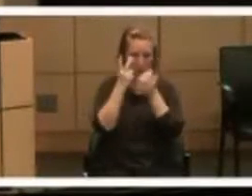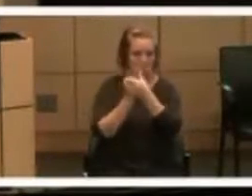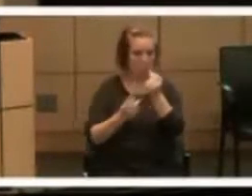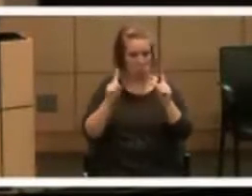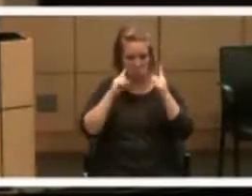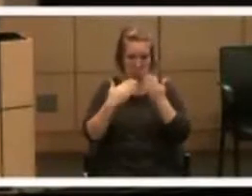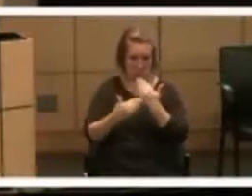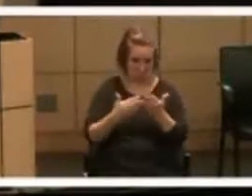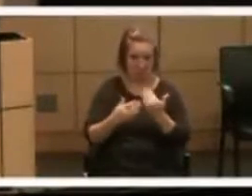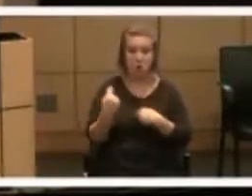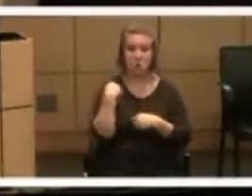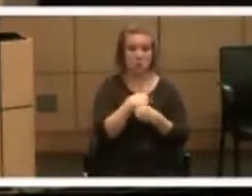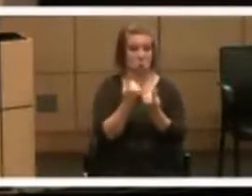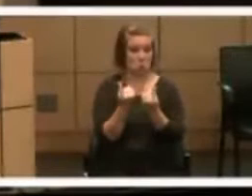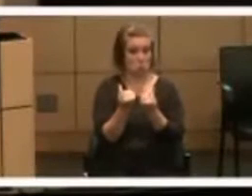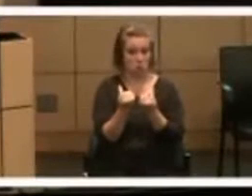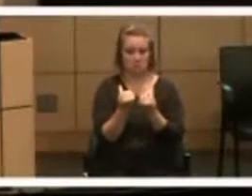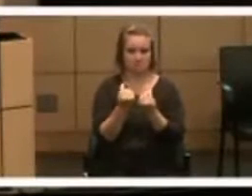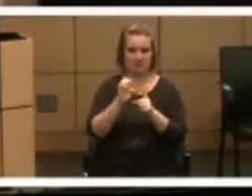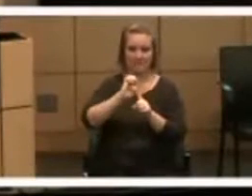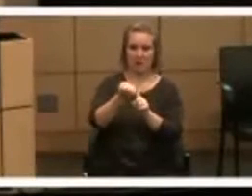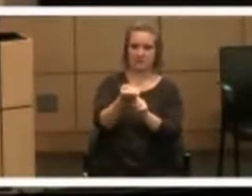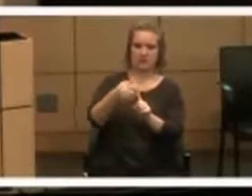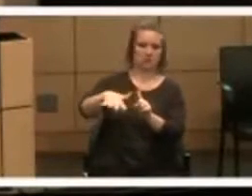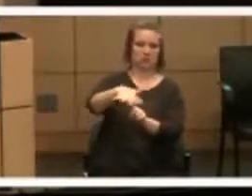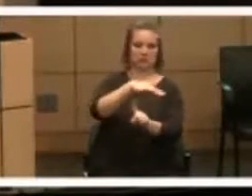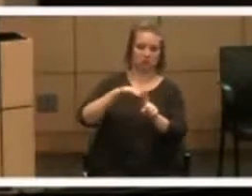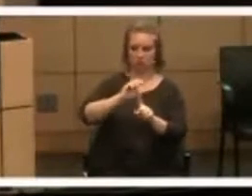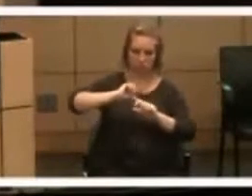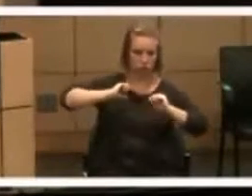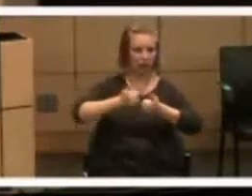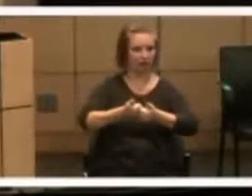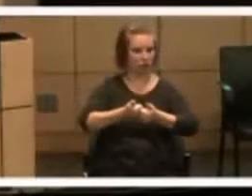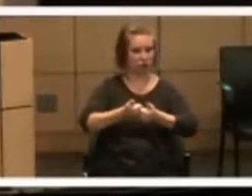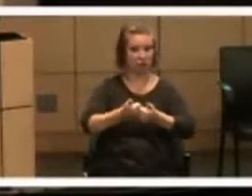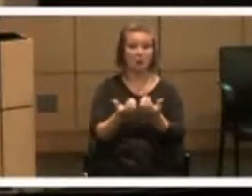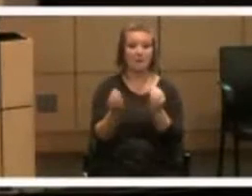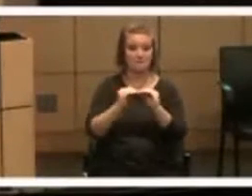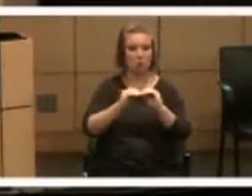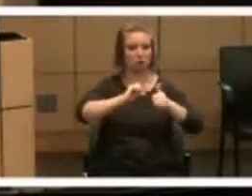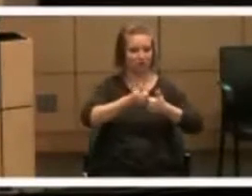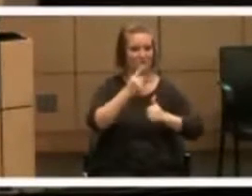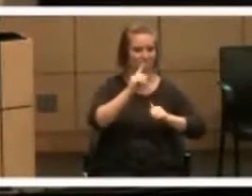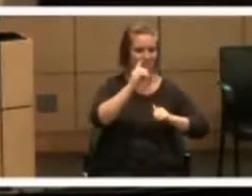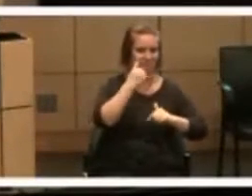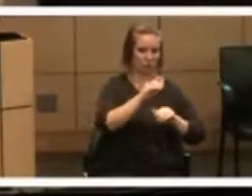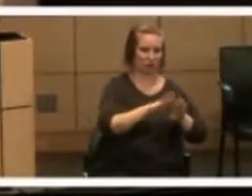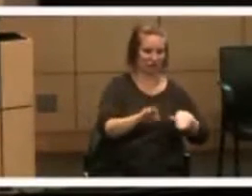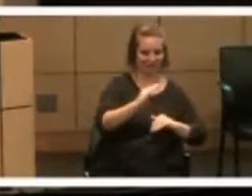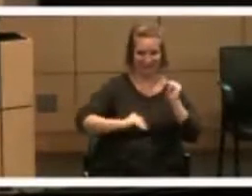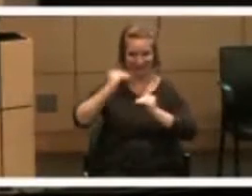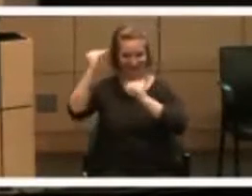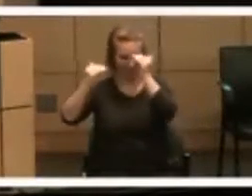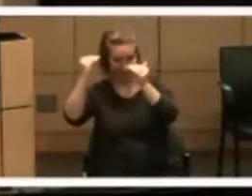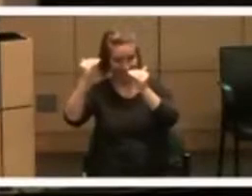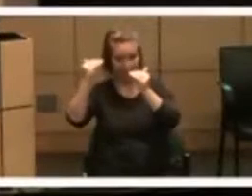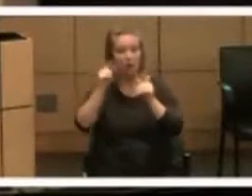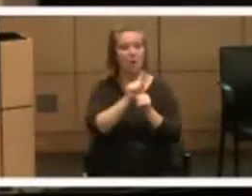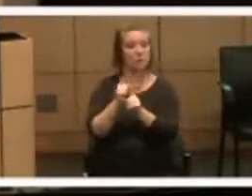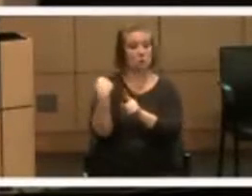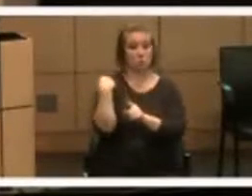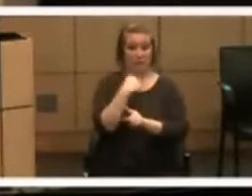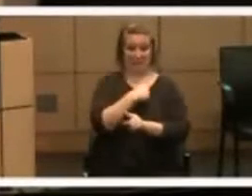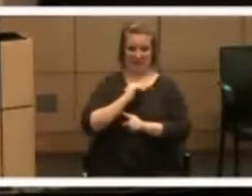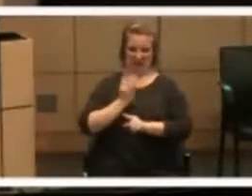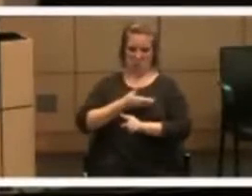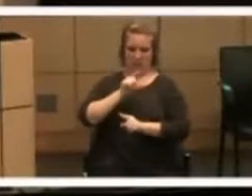number one, these environments are really challenging, and they're more challenging for children than they are for adults. And number two, we believe strongly in our lab that in